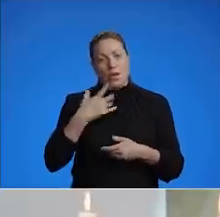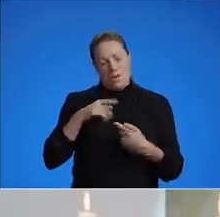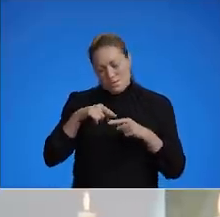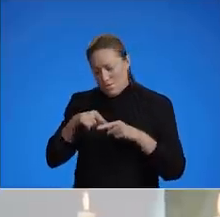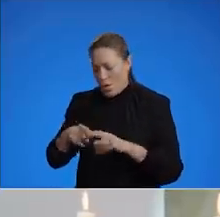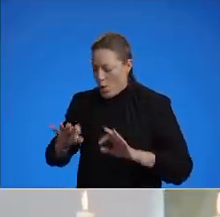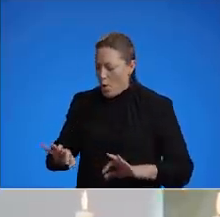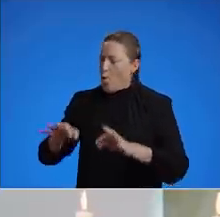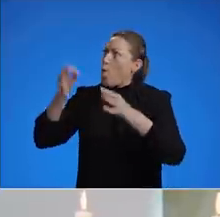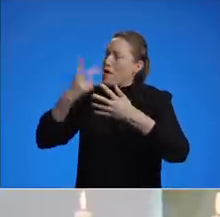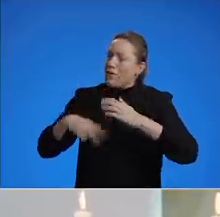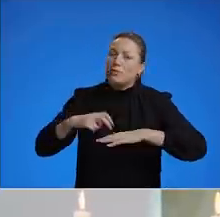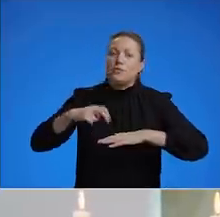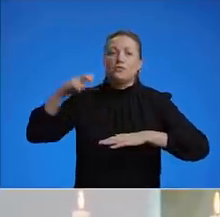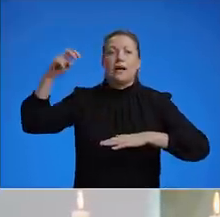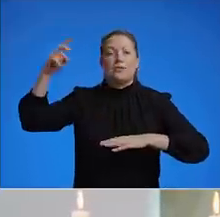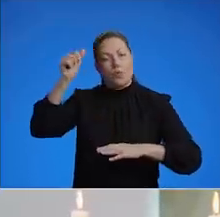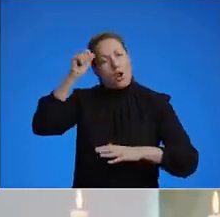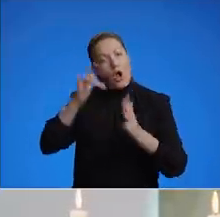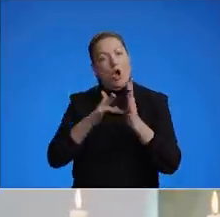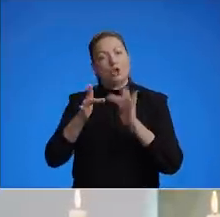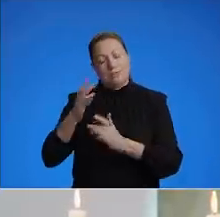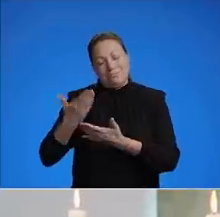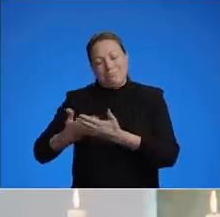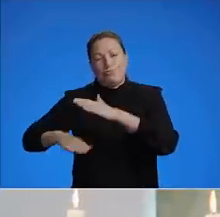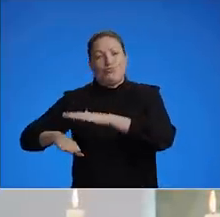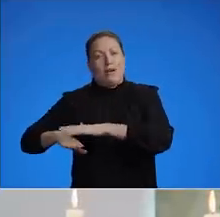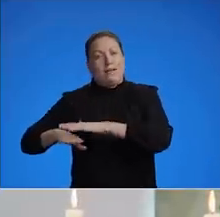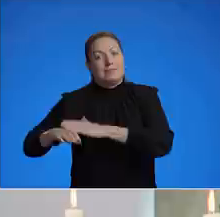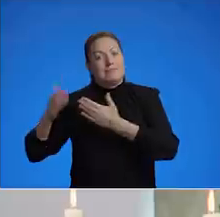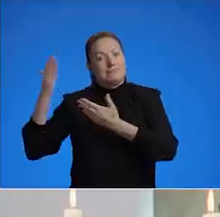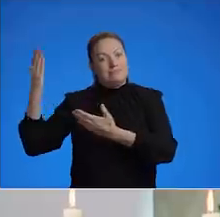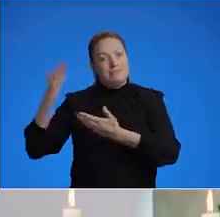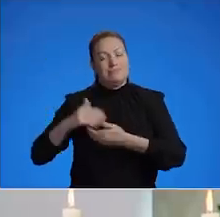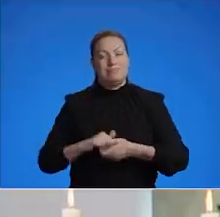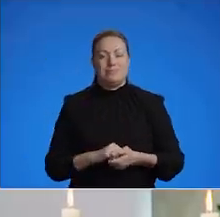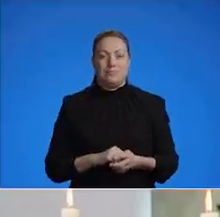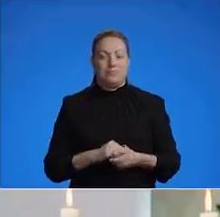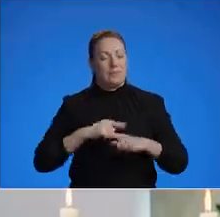cross to the glory of the resurrection, and whom you have seated at your right hand.